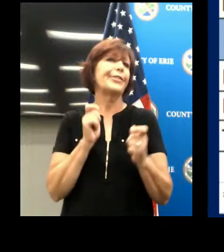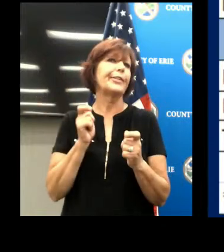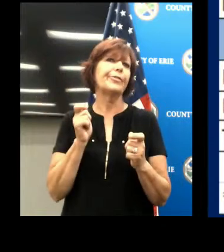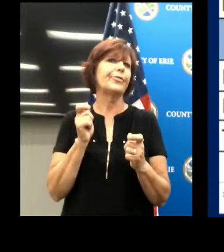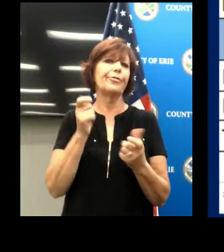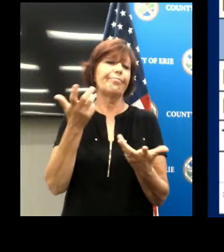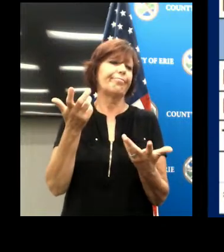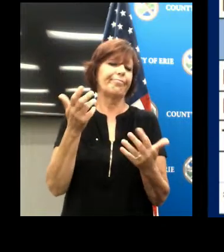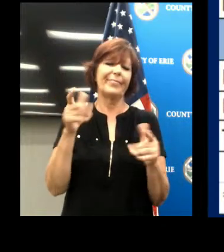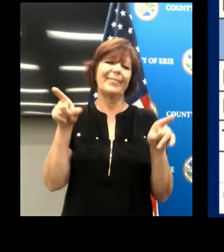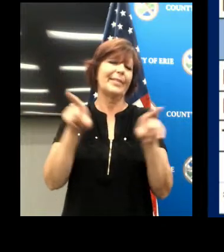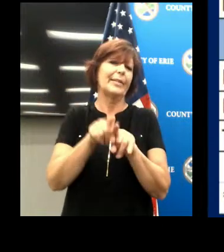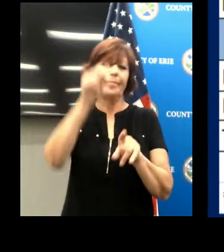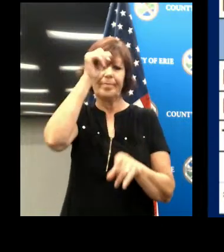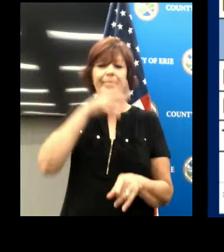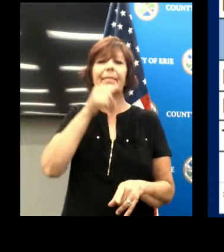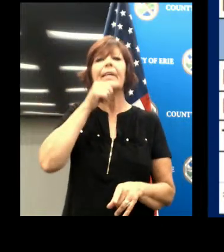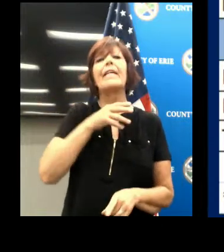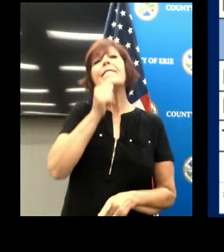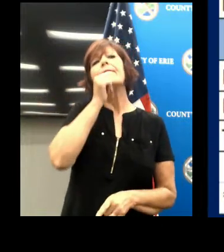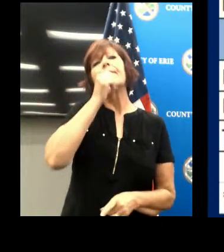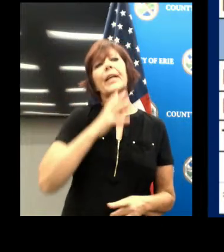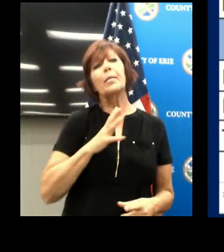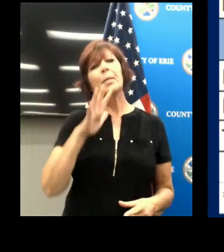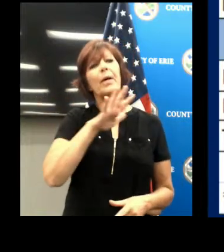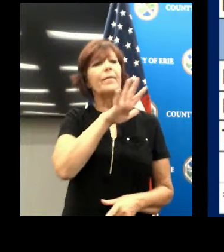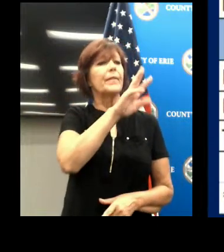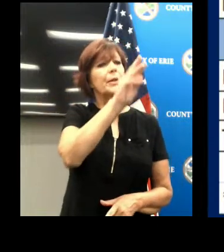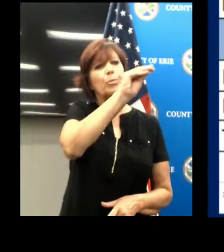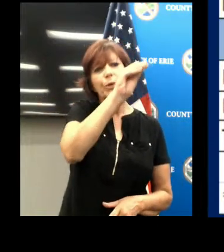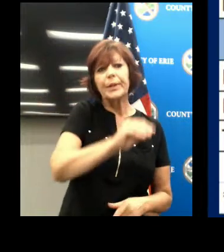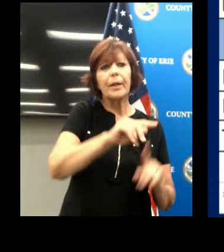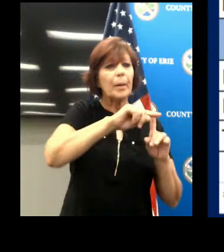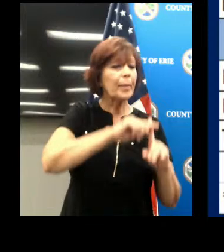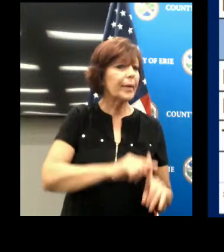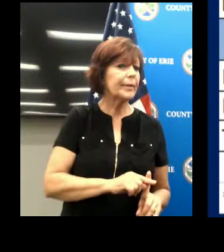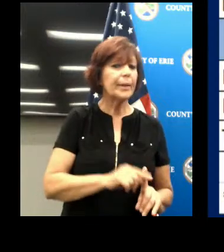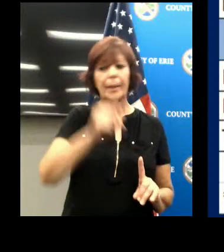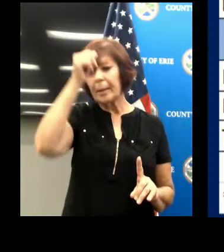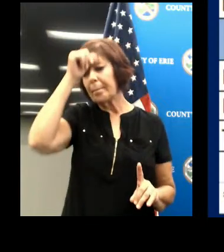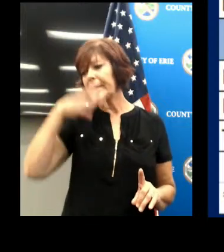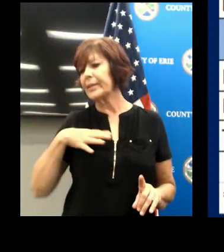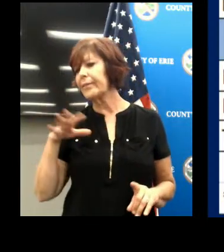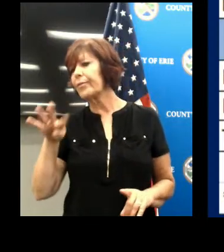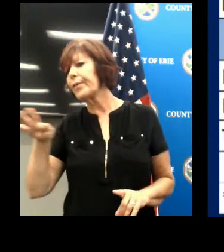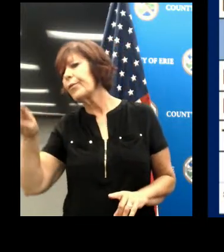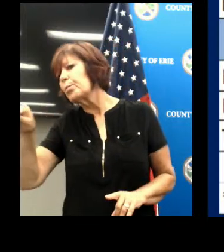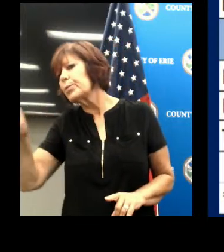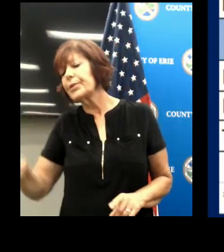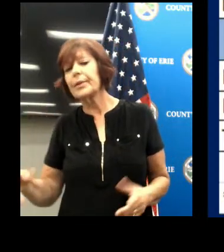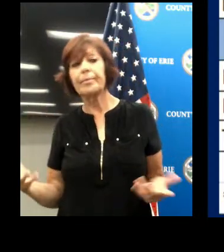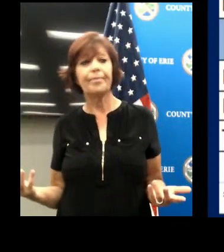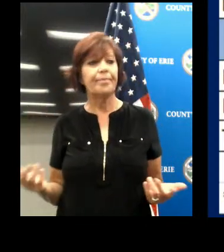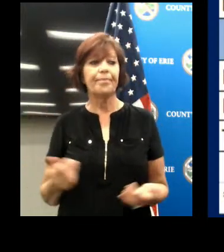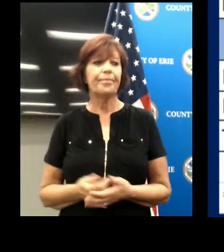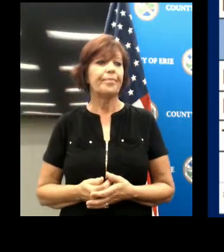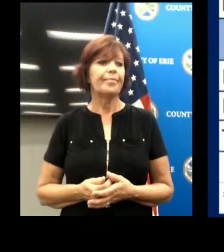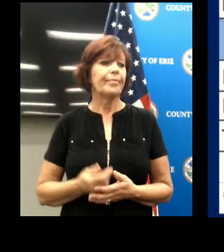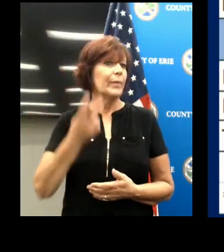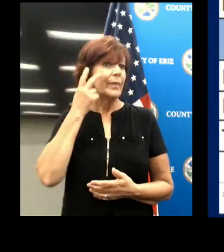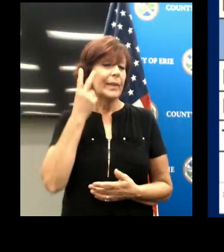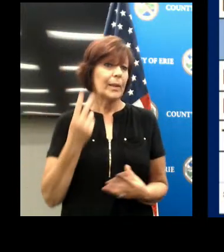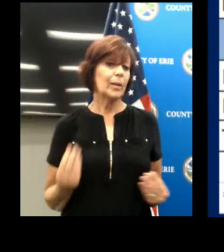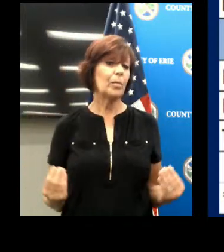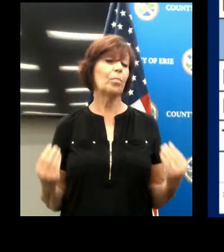gender. Females make up approximately 56% of all the positive cases, while males make up 44%. And we've seen a